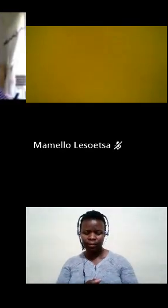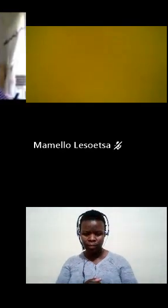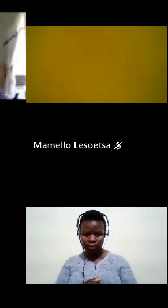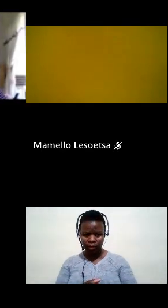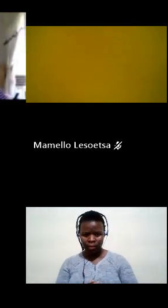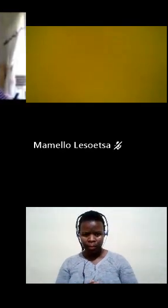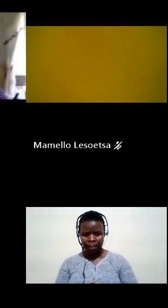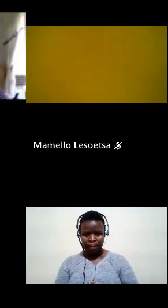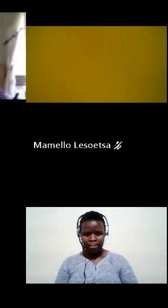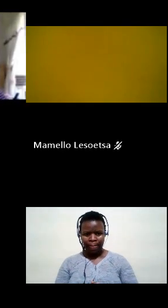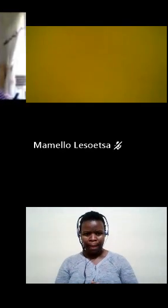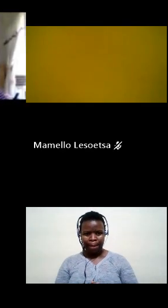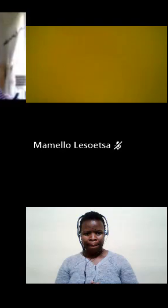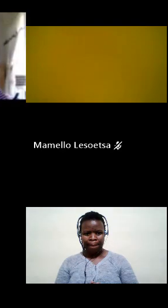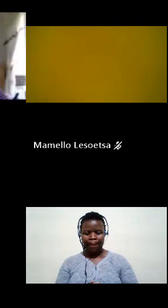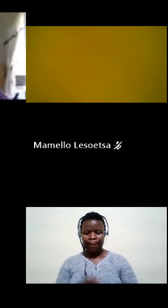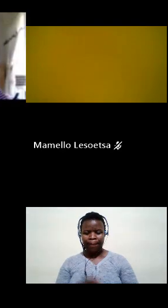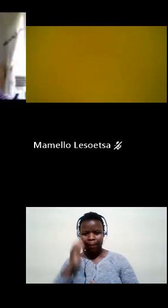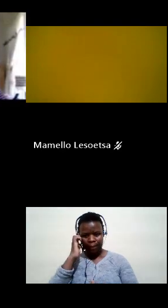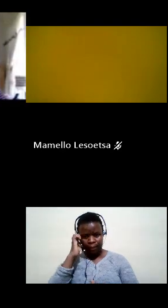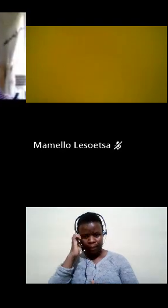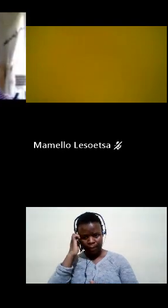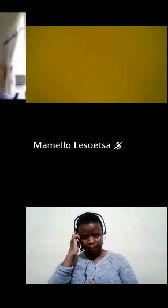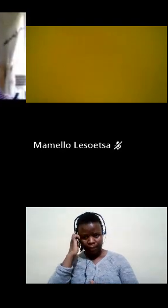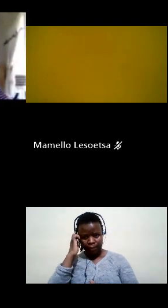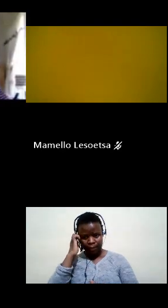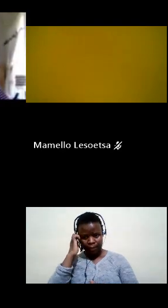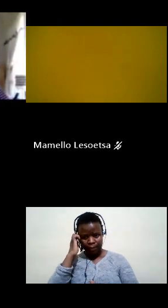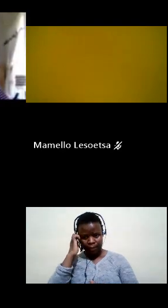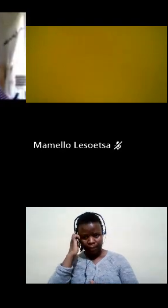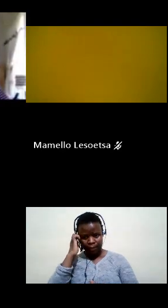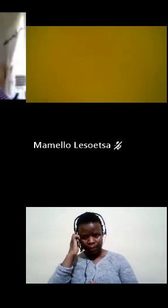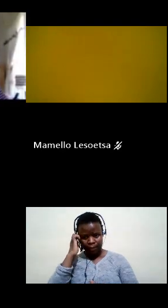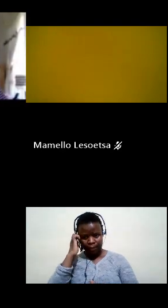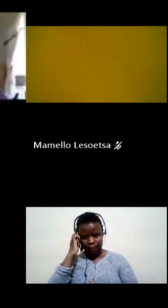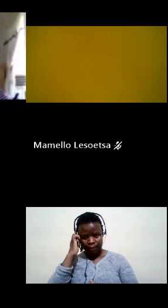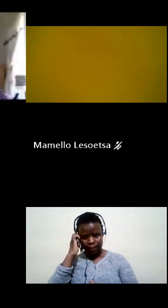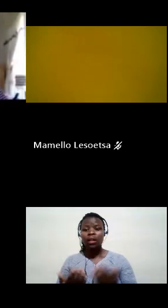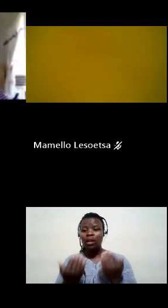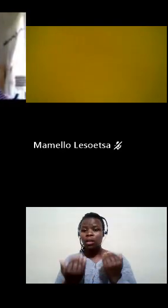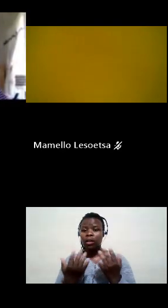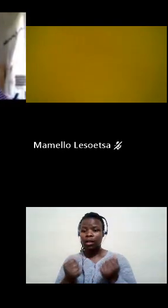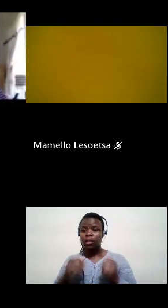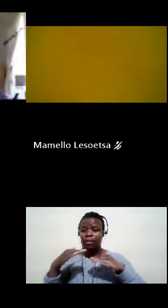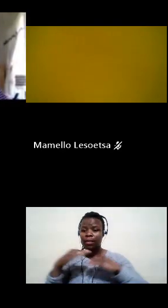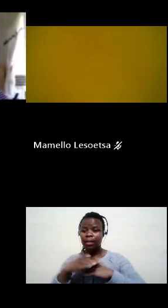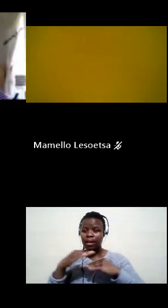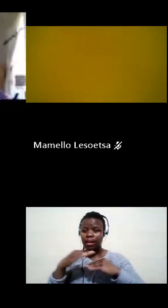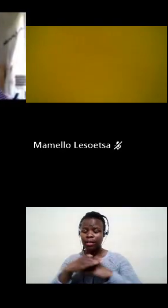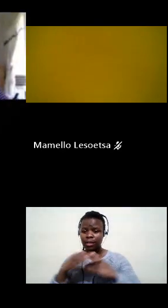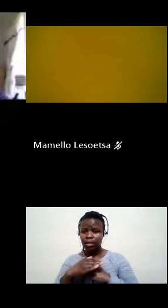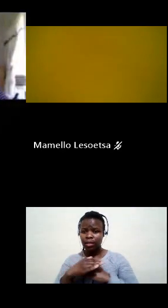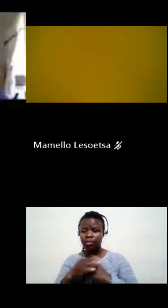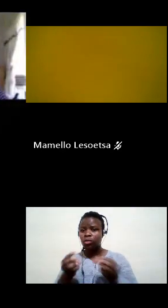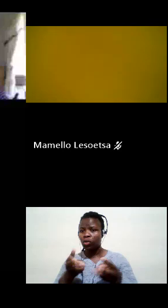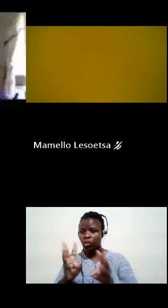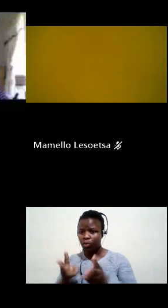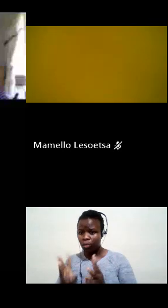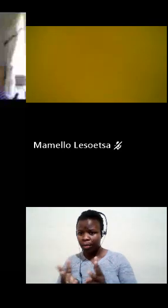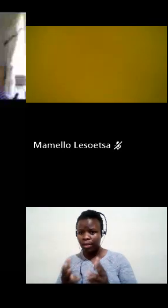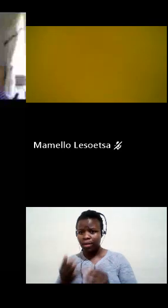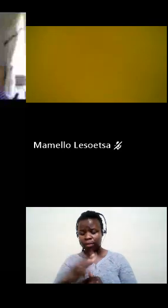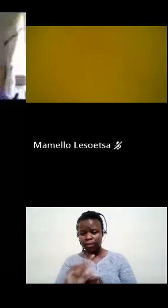Accessible furniture, lower stool, perfect. Thank you, everyone. So yeah, like I mentioned, these are pictures of me actually.